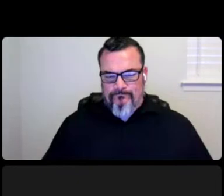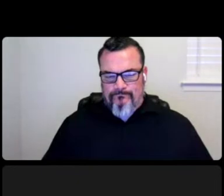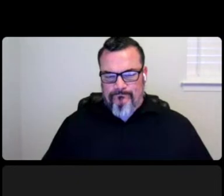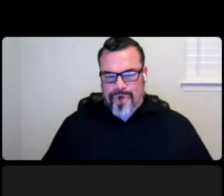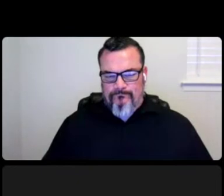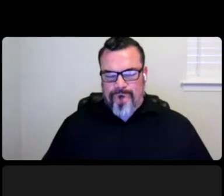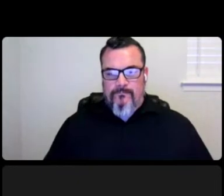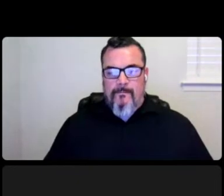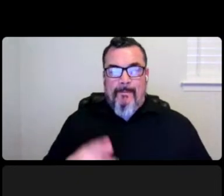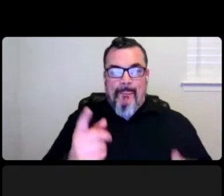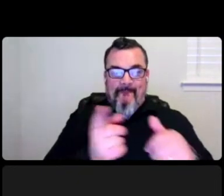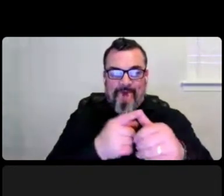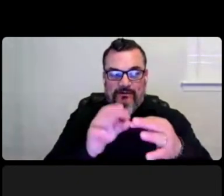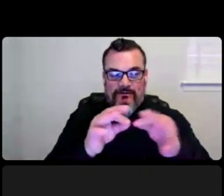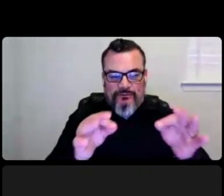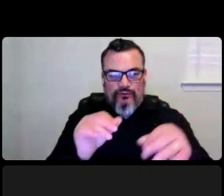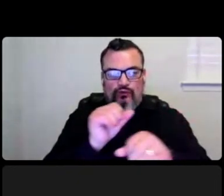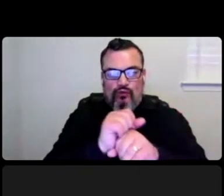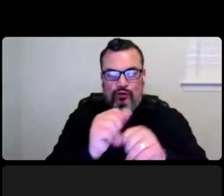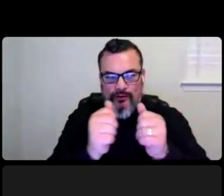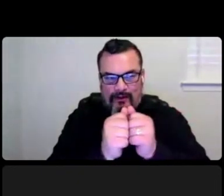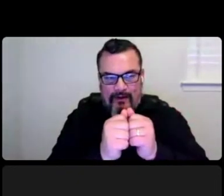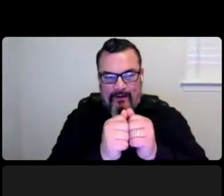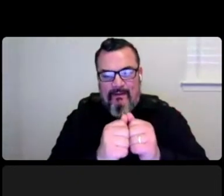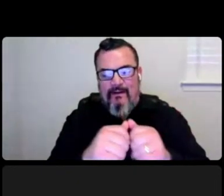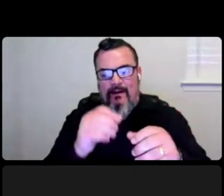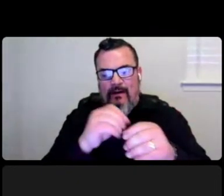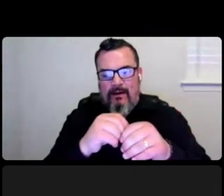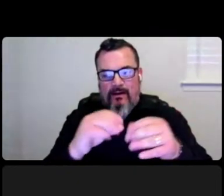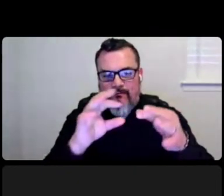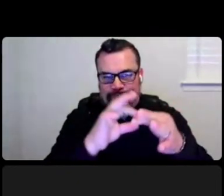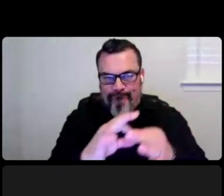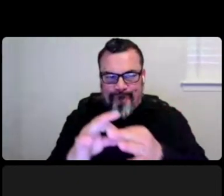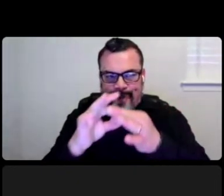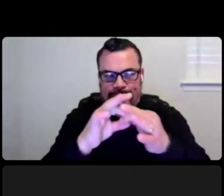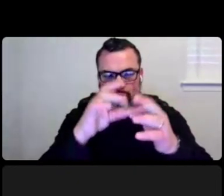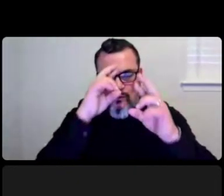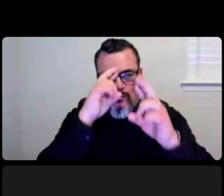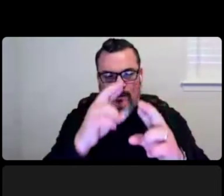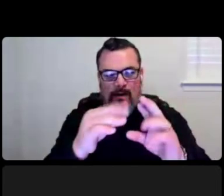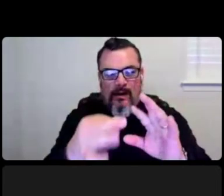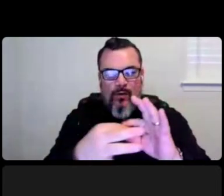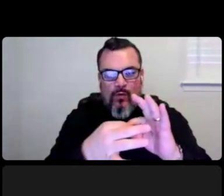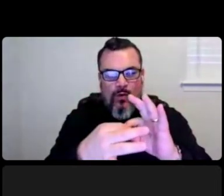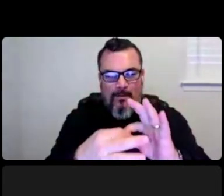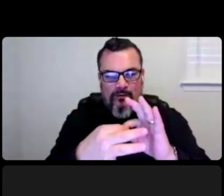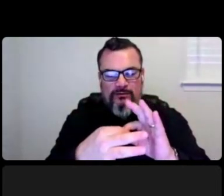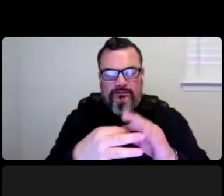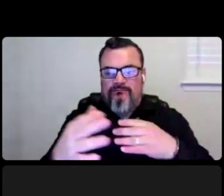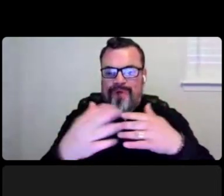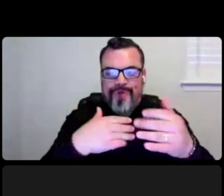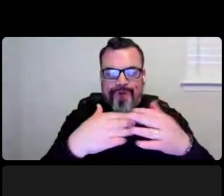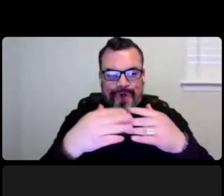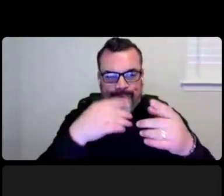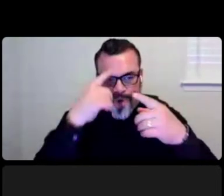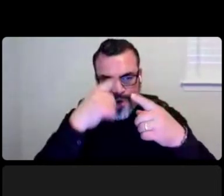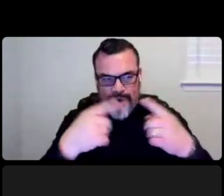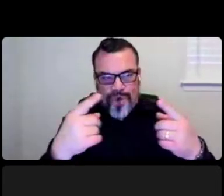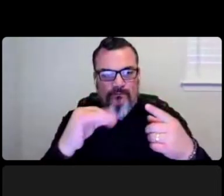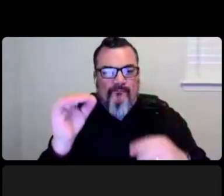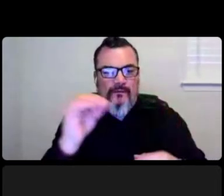The first sentence, work together in a spirit of harmony, respect, and cooperation, despite differences of